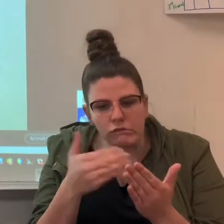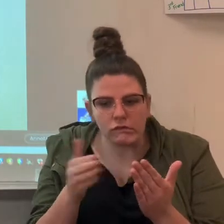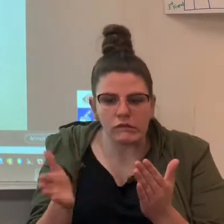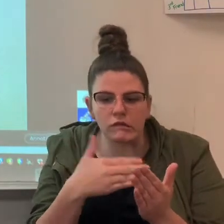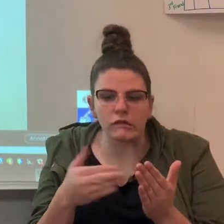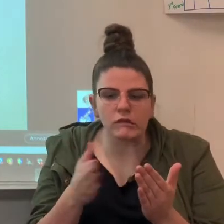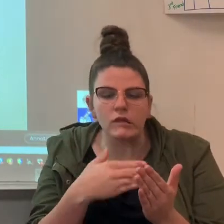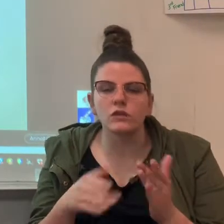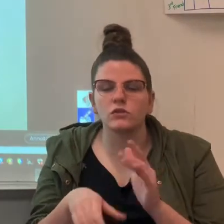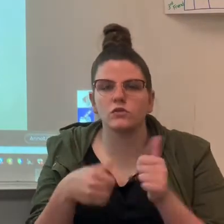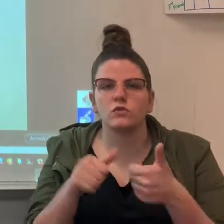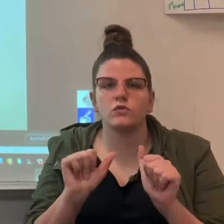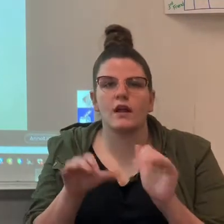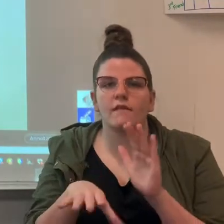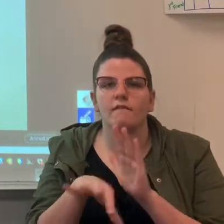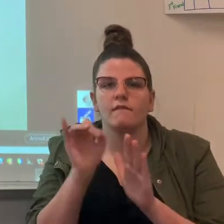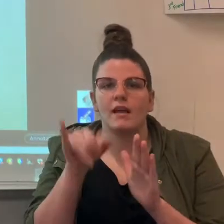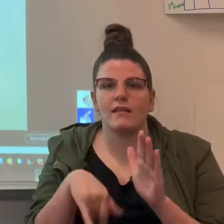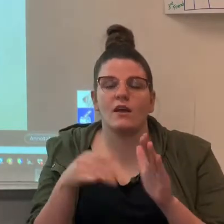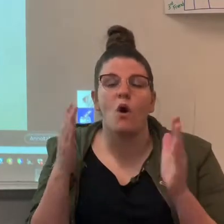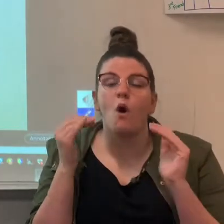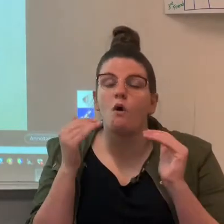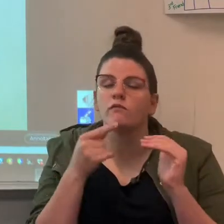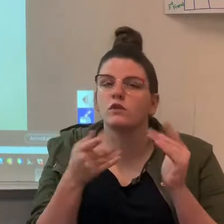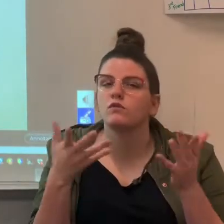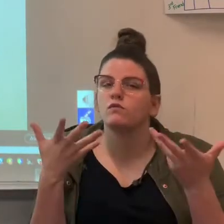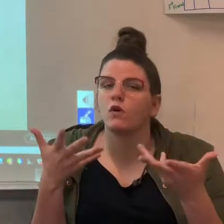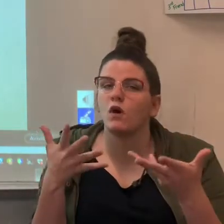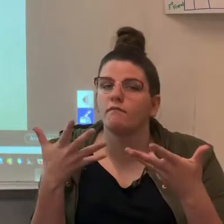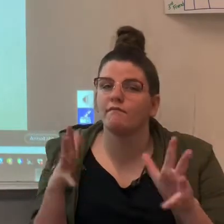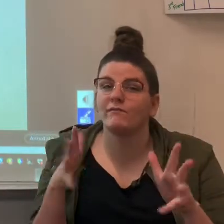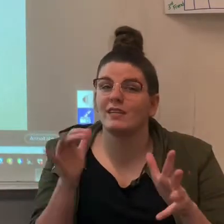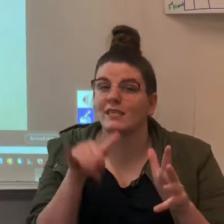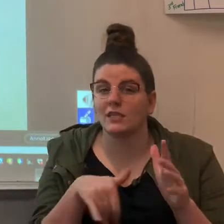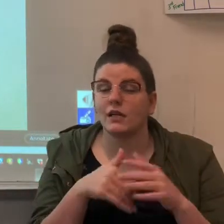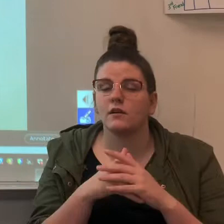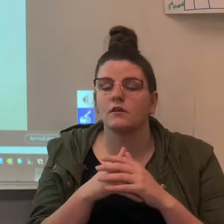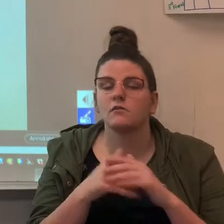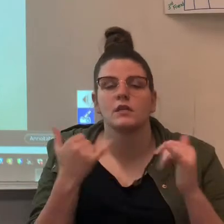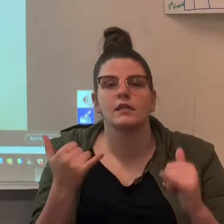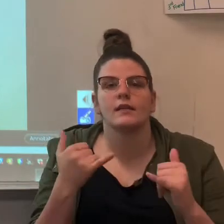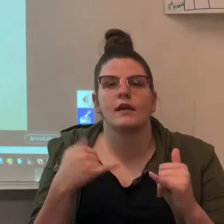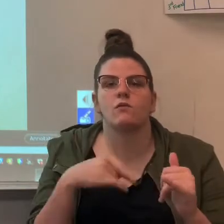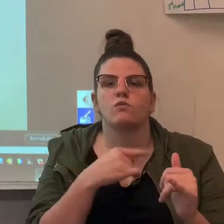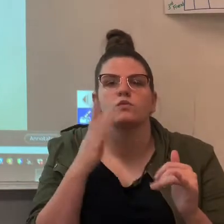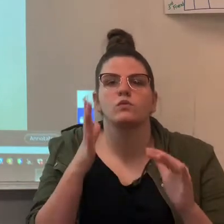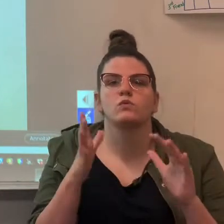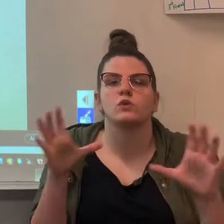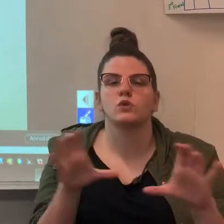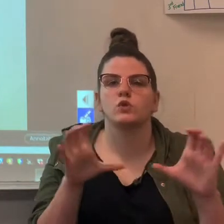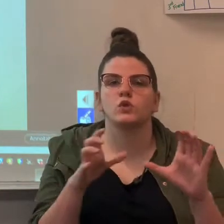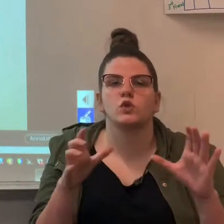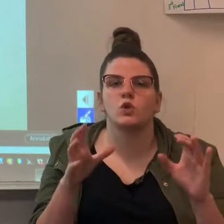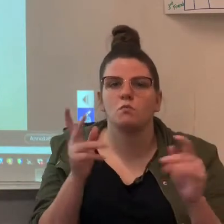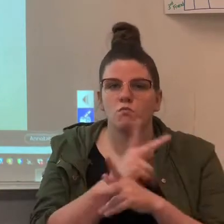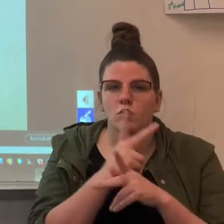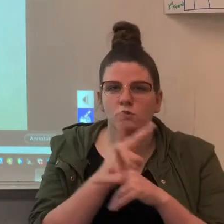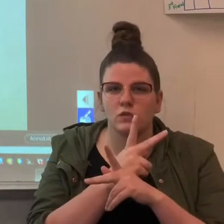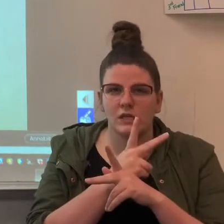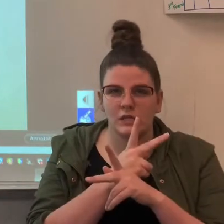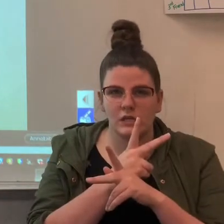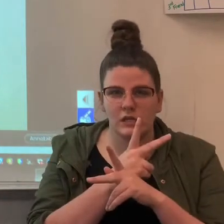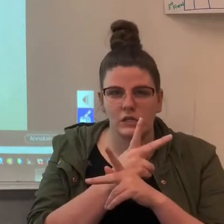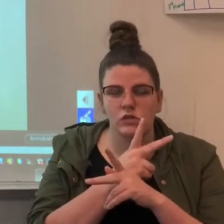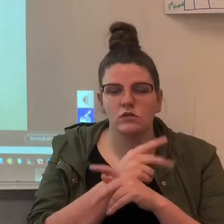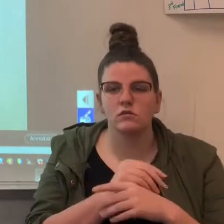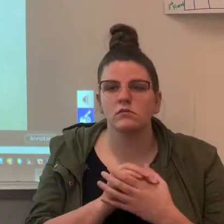now just going over it with me. This one we're moving into multiplication expressions. This one says write a multiplication